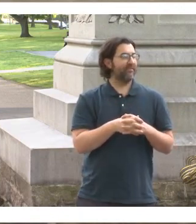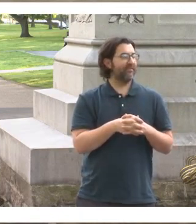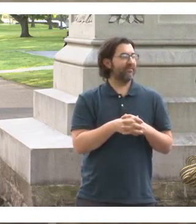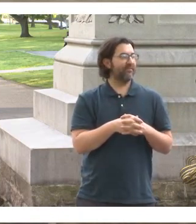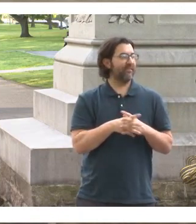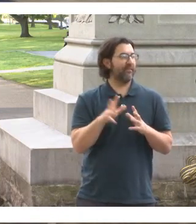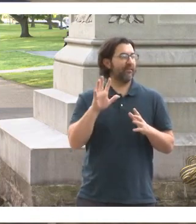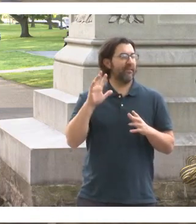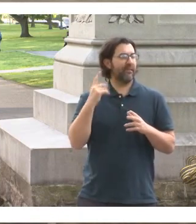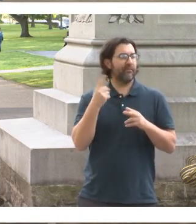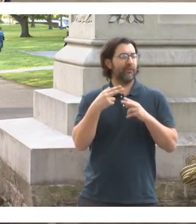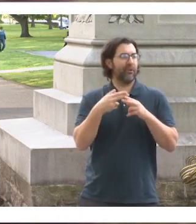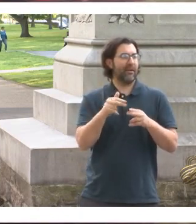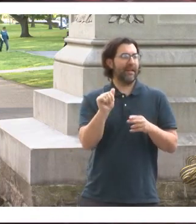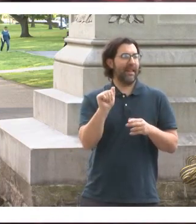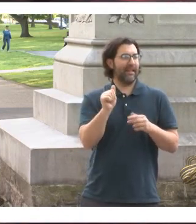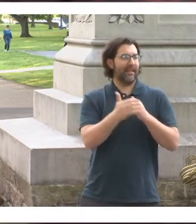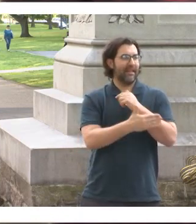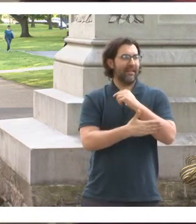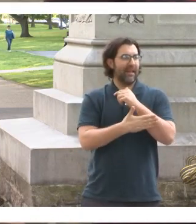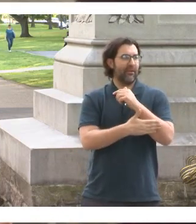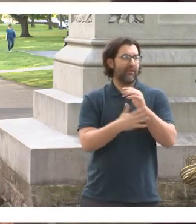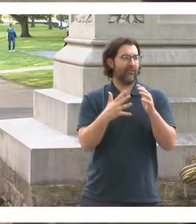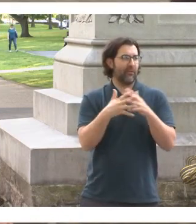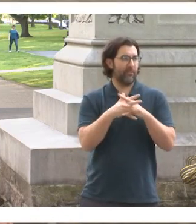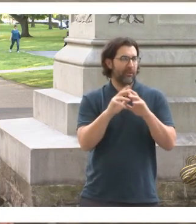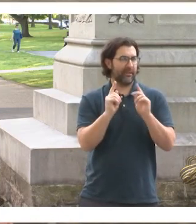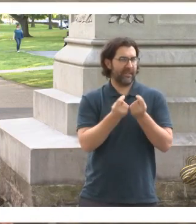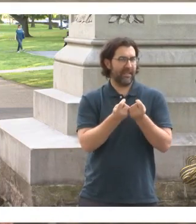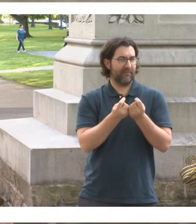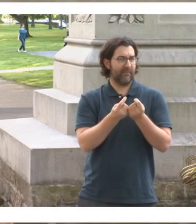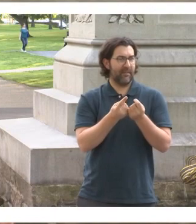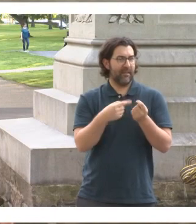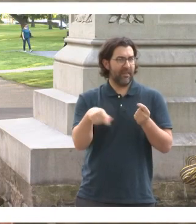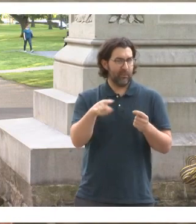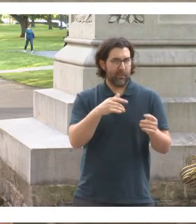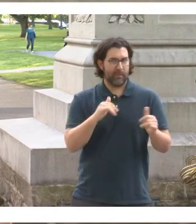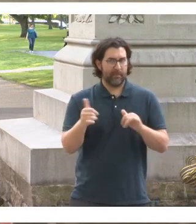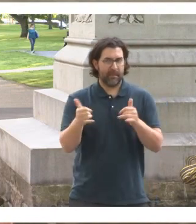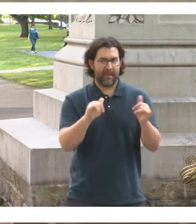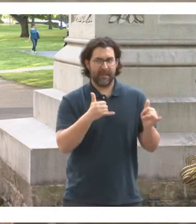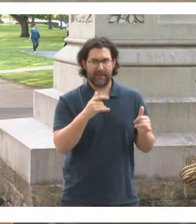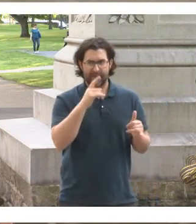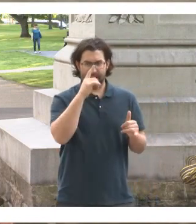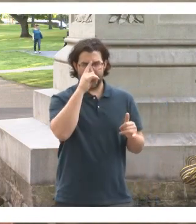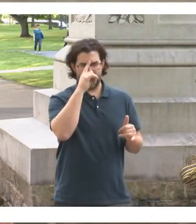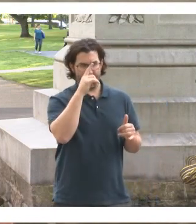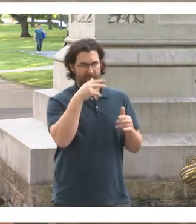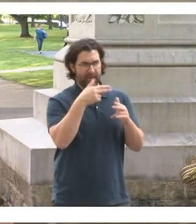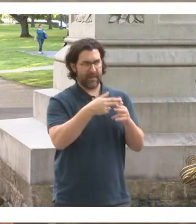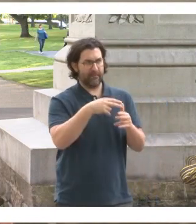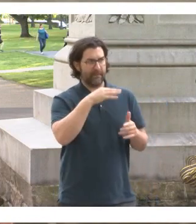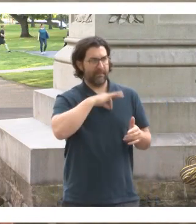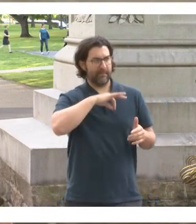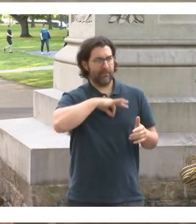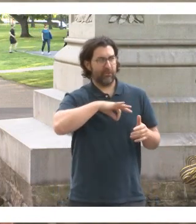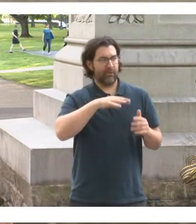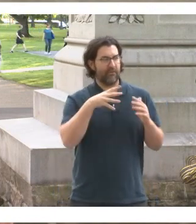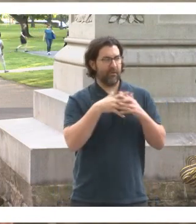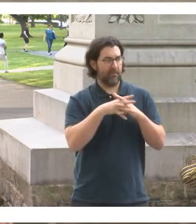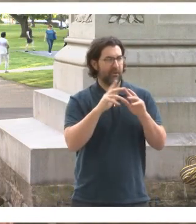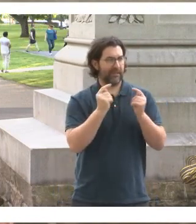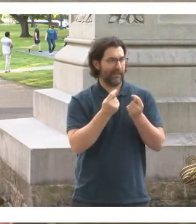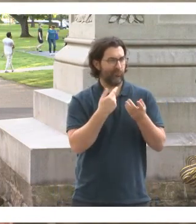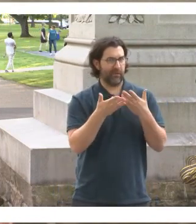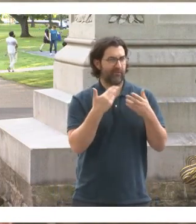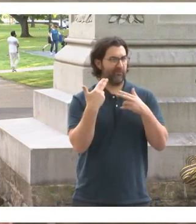they had something called the Allegheny County football team. And they were playing, I believe the name was the Pittsburgh football team,